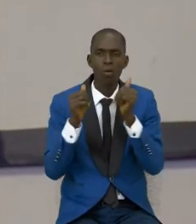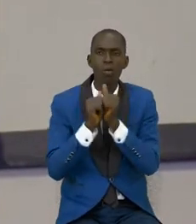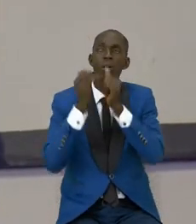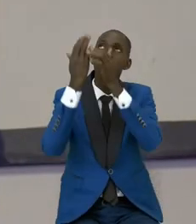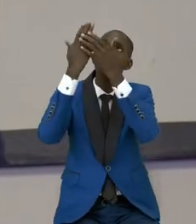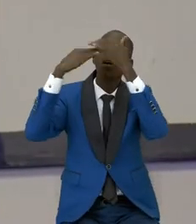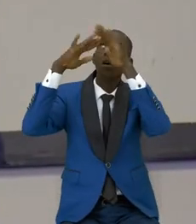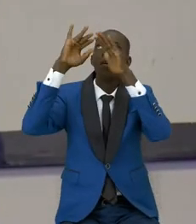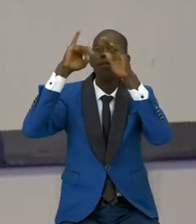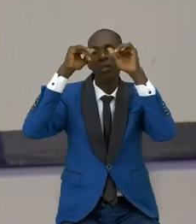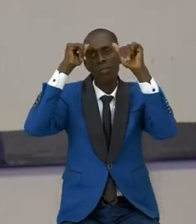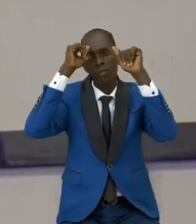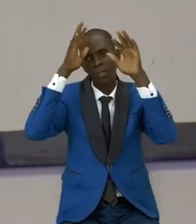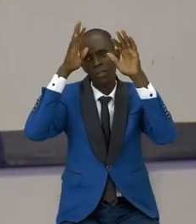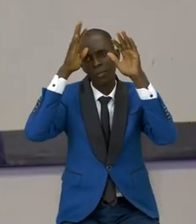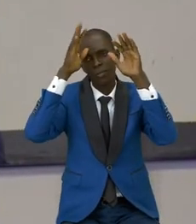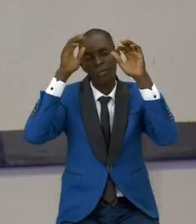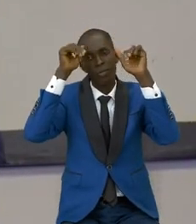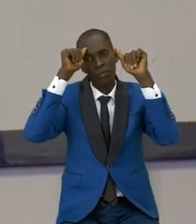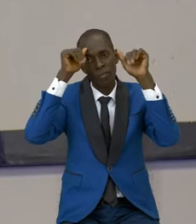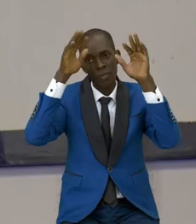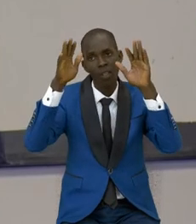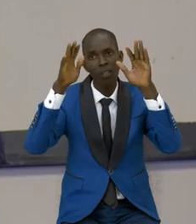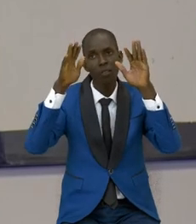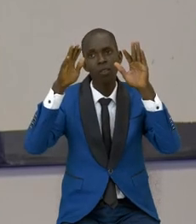Father, deity, and you are a